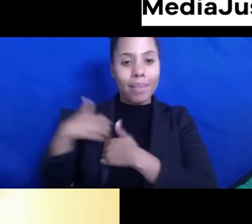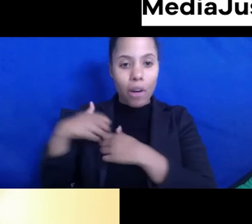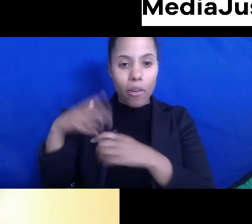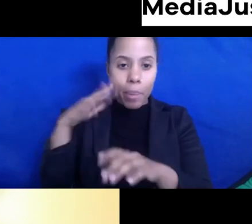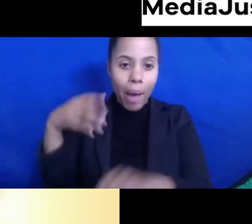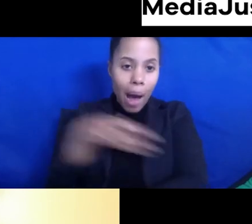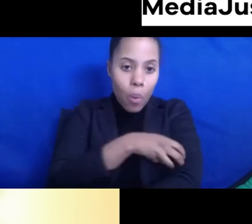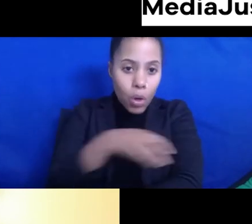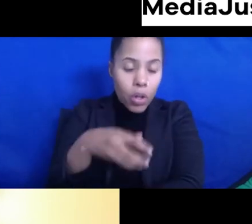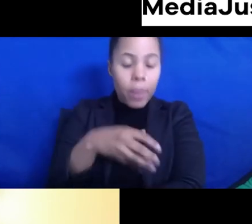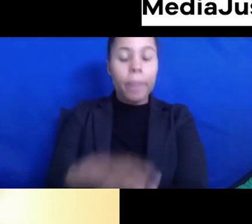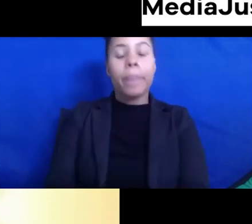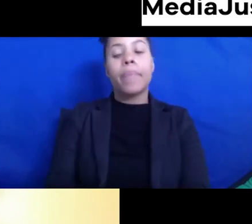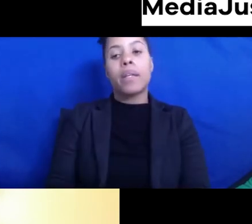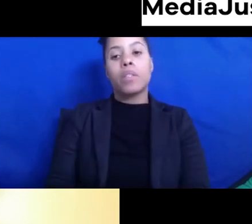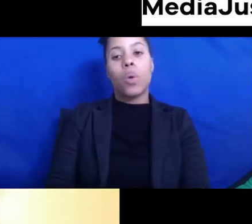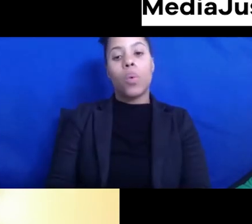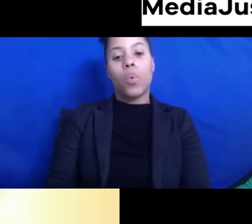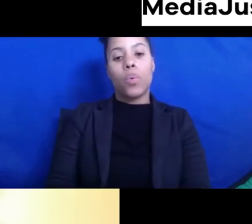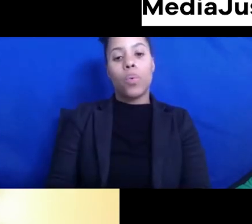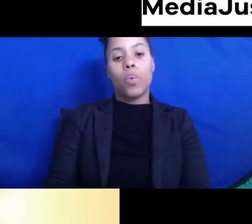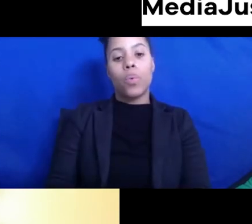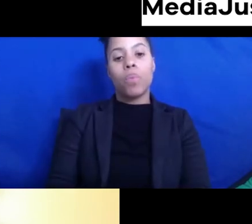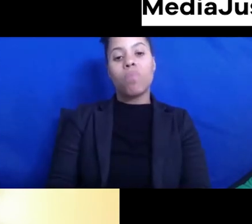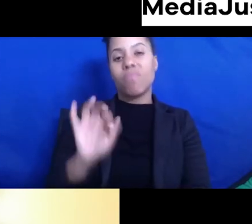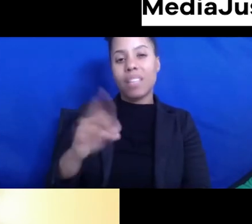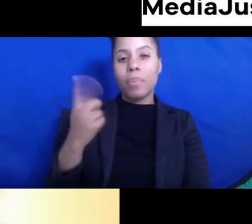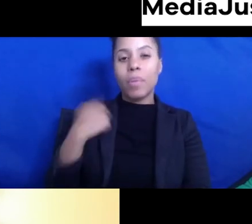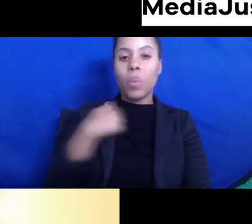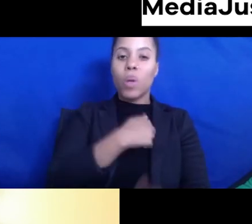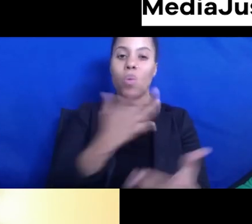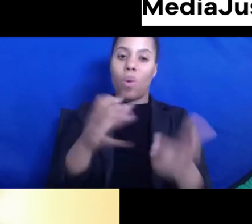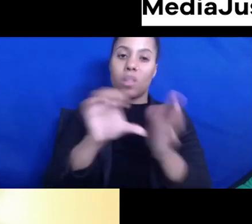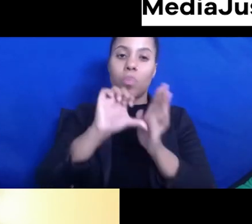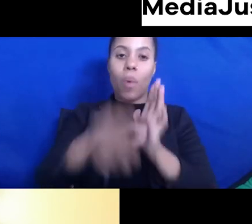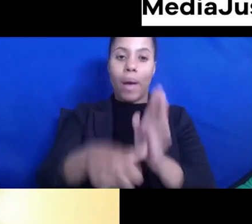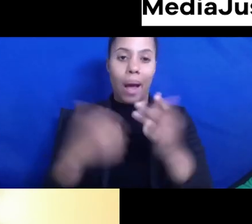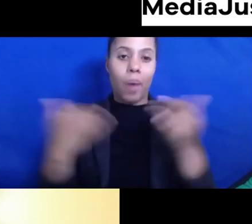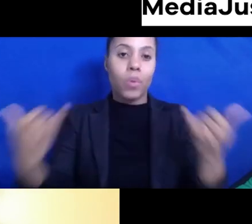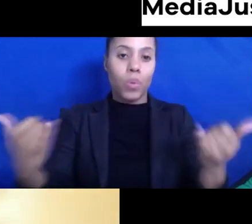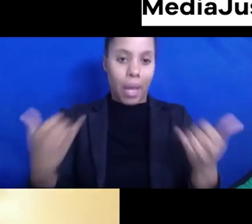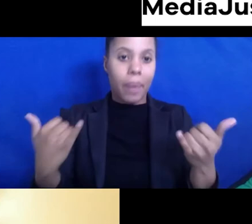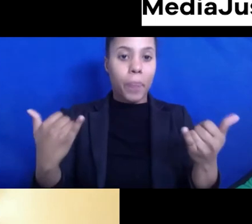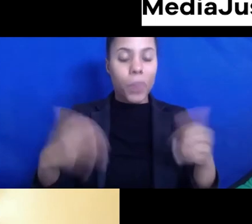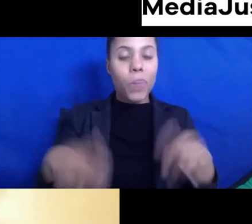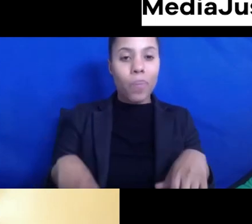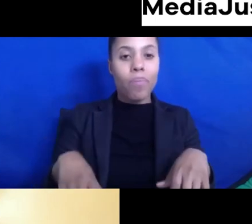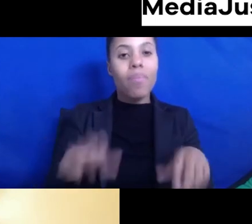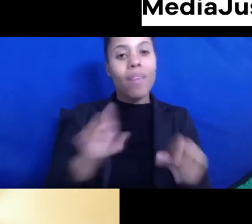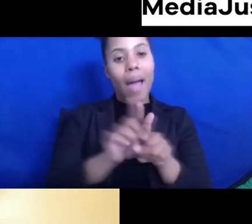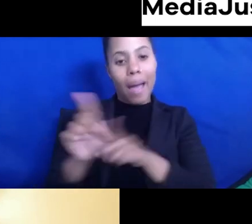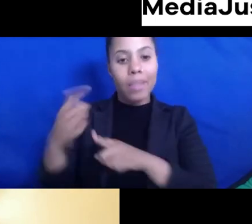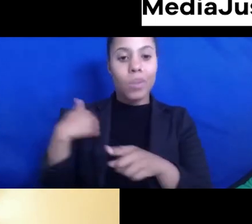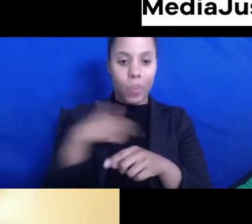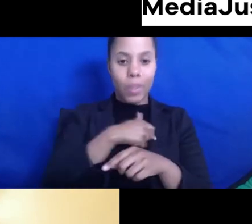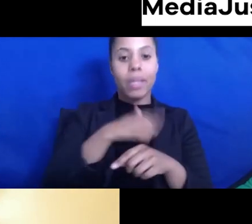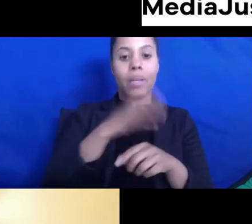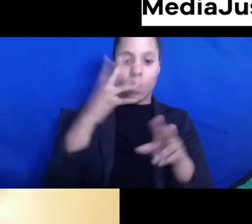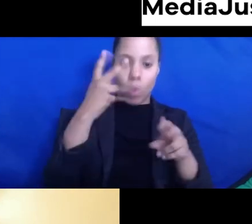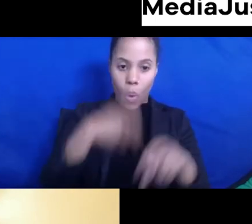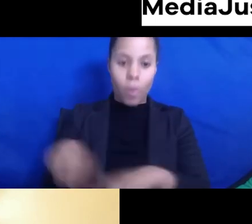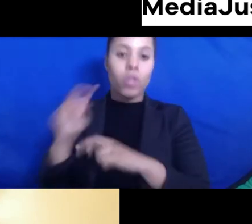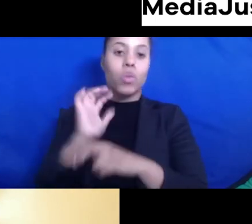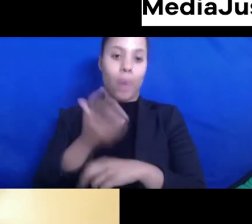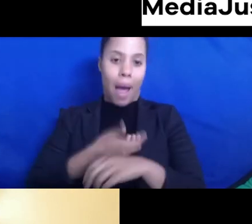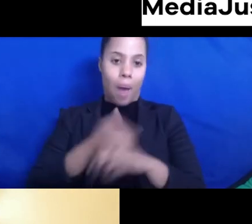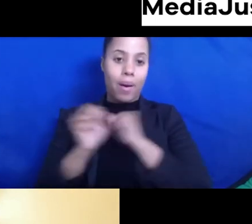And so that's just something we wanted to point out today as we go into our campaign. So with